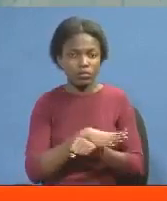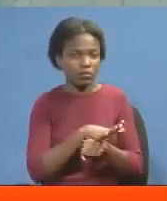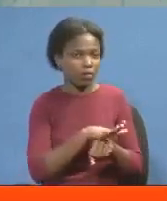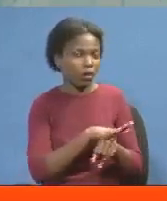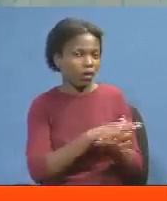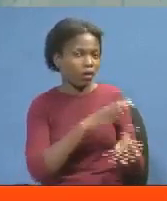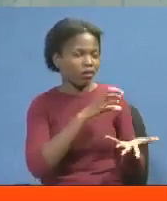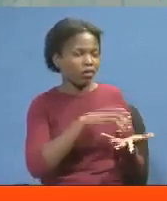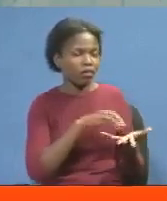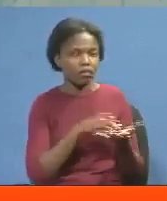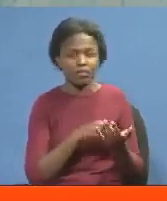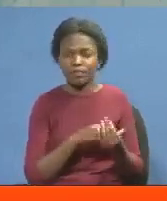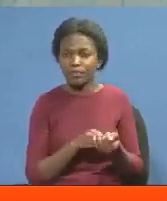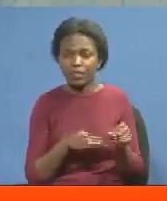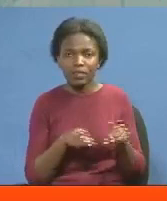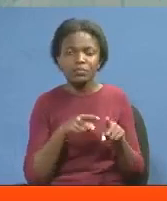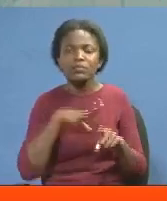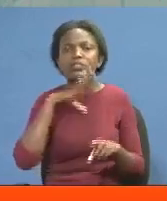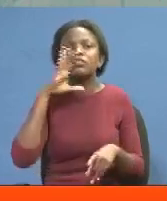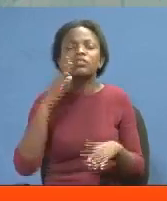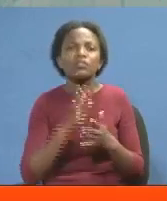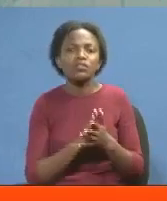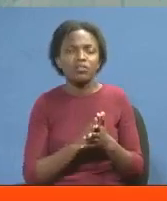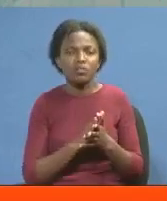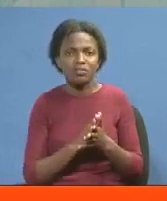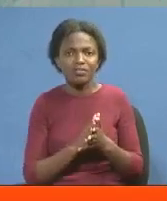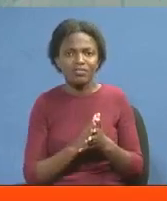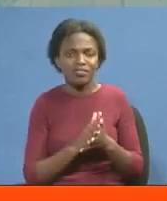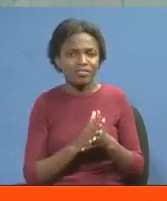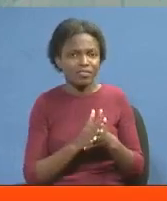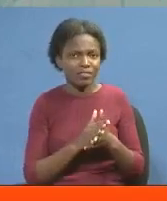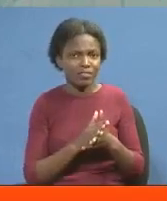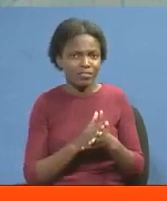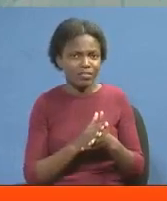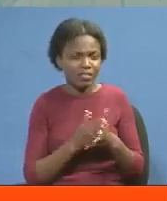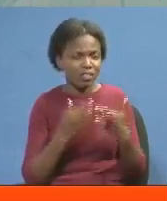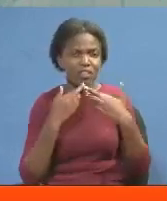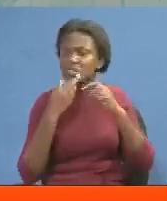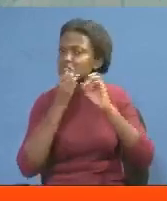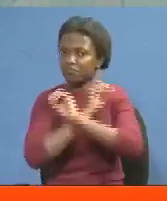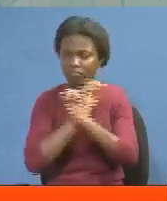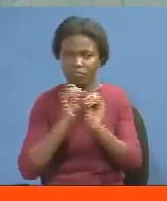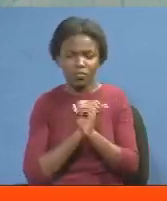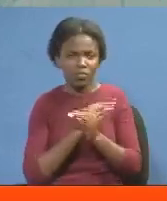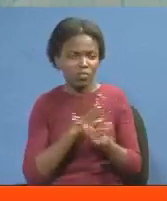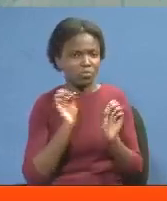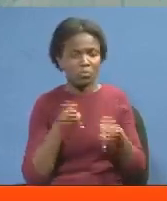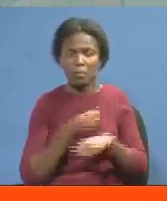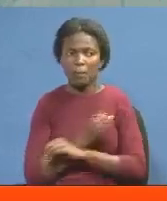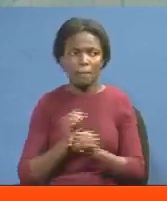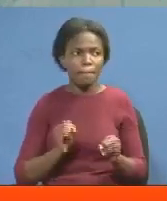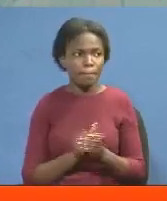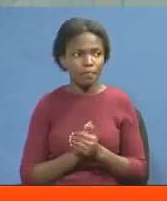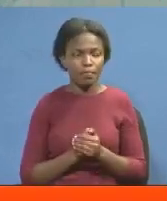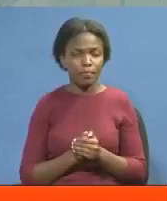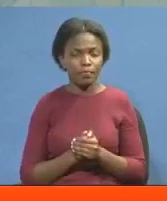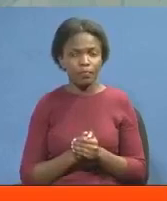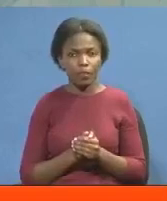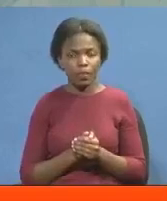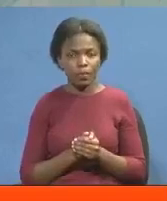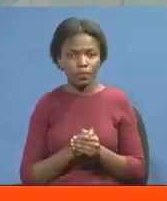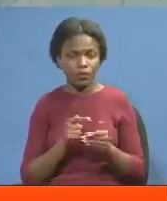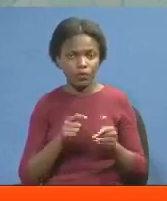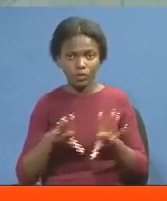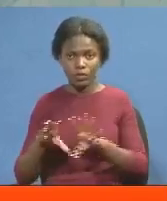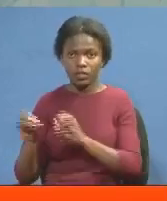situation, or application of the protocols is not even anything we can record. Yeah. It's not possible to know what they're doing about it. You